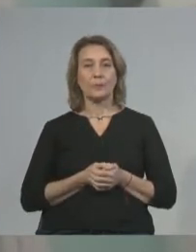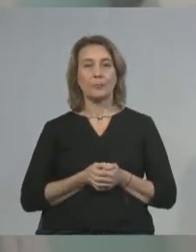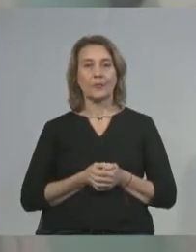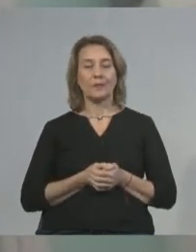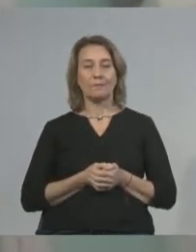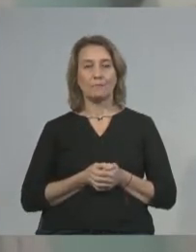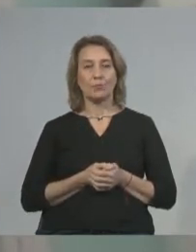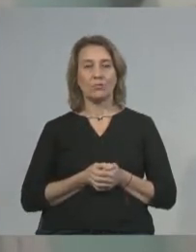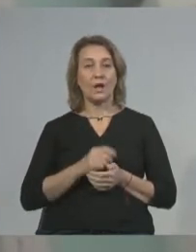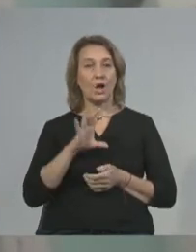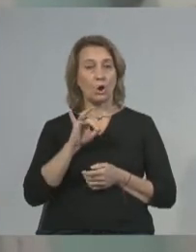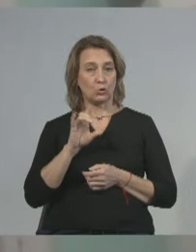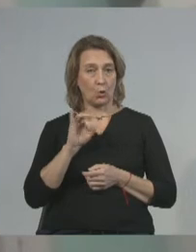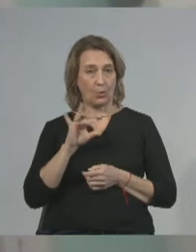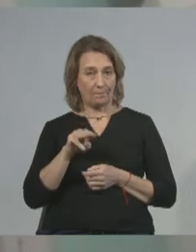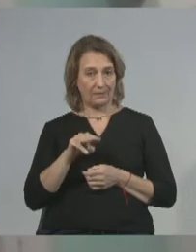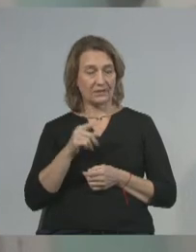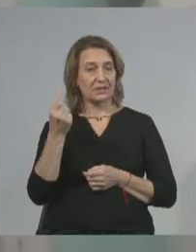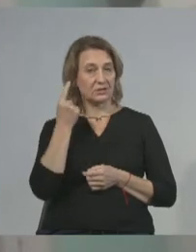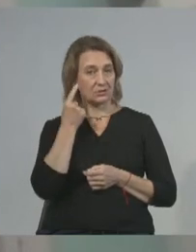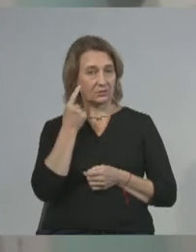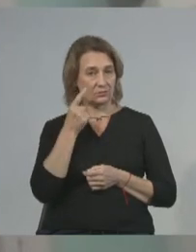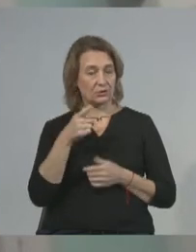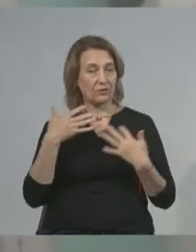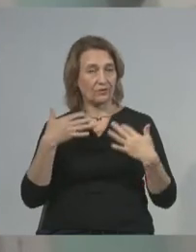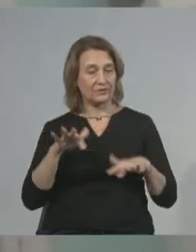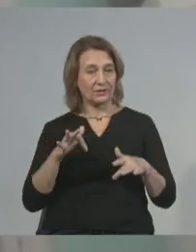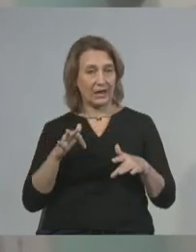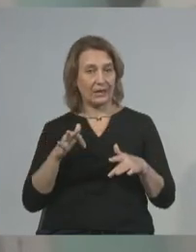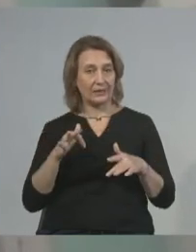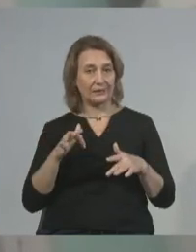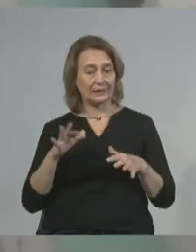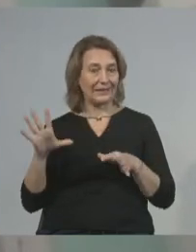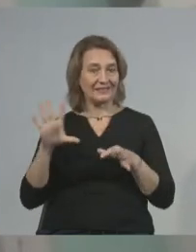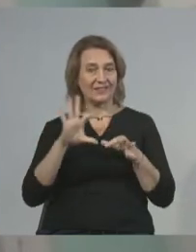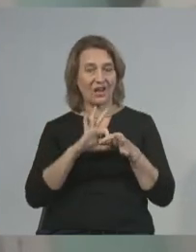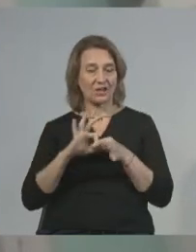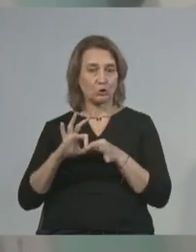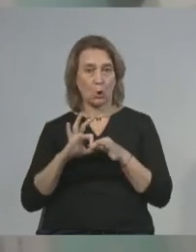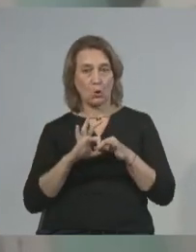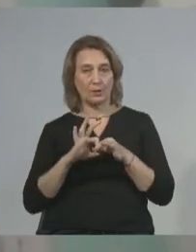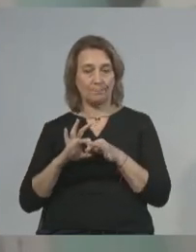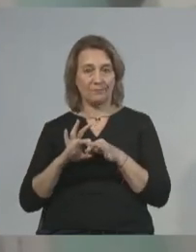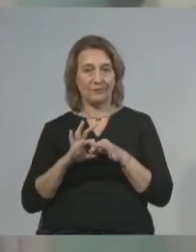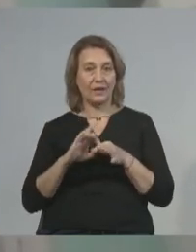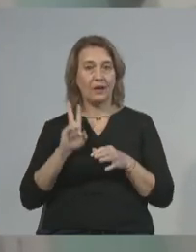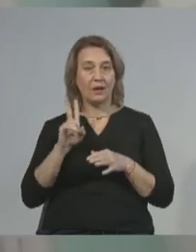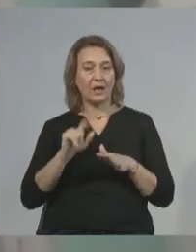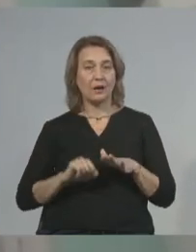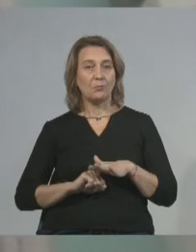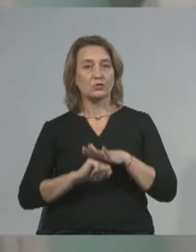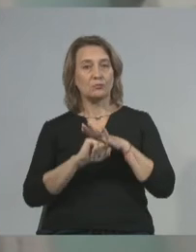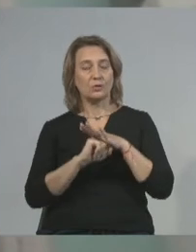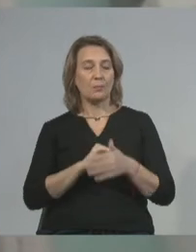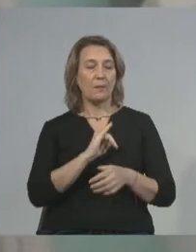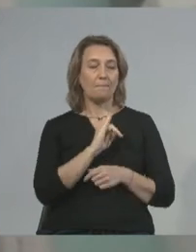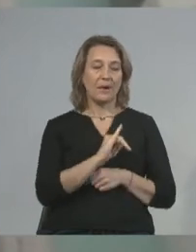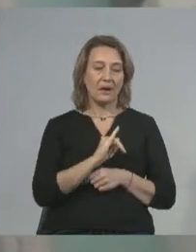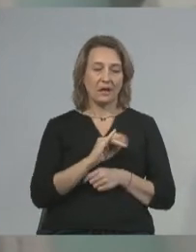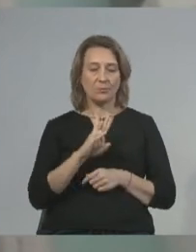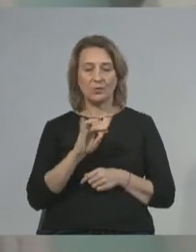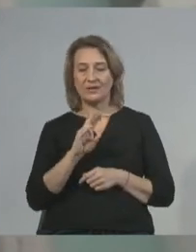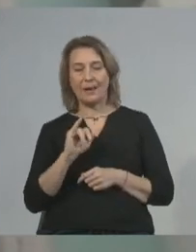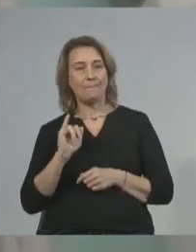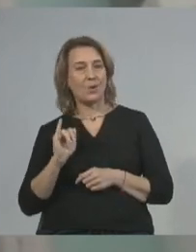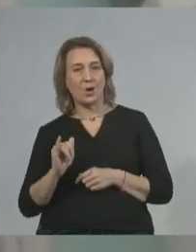i think for a few seconds so okay our question was uh how can we resist bad negative narratives uh